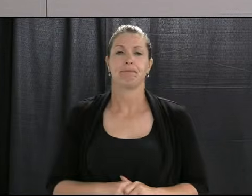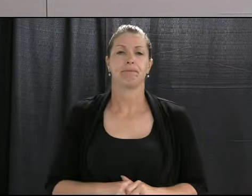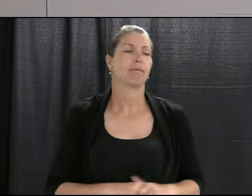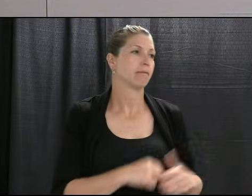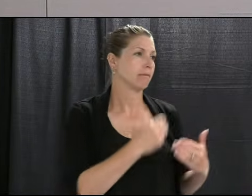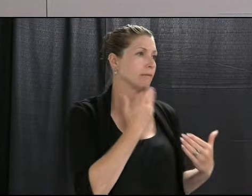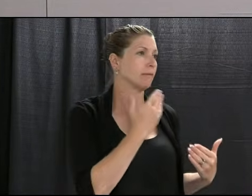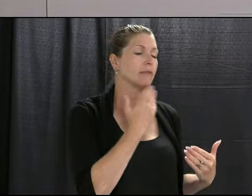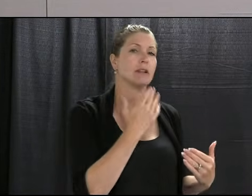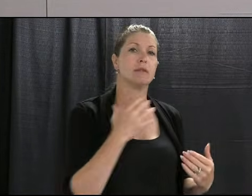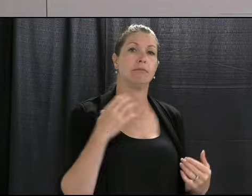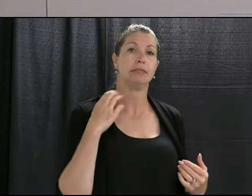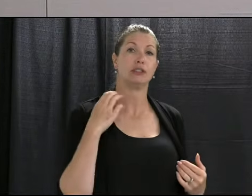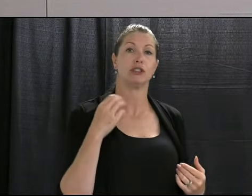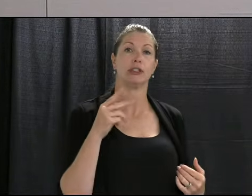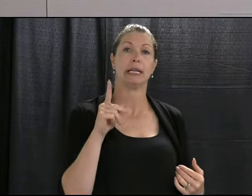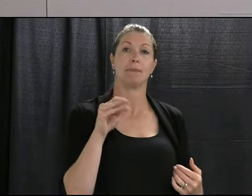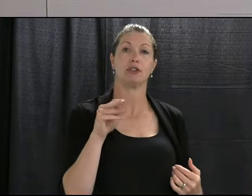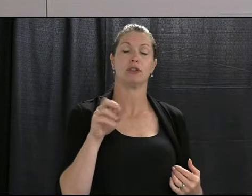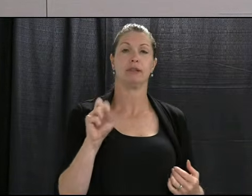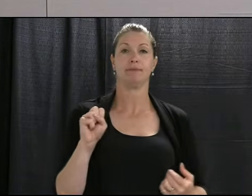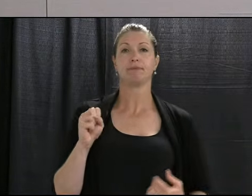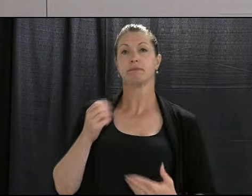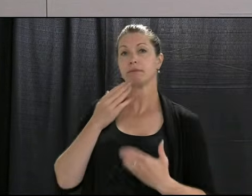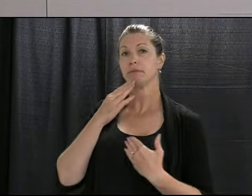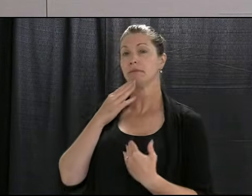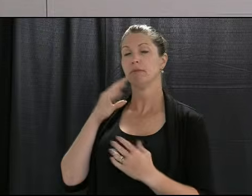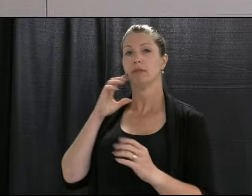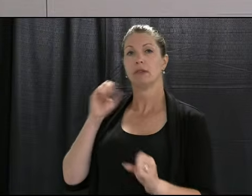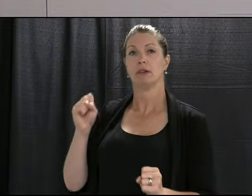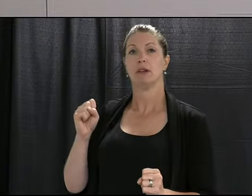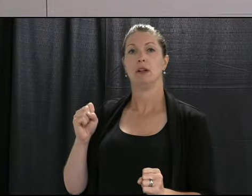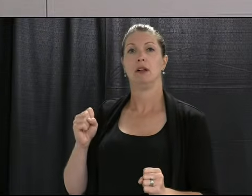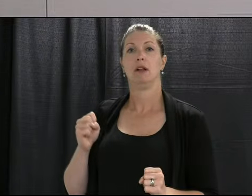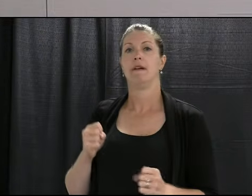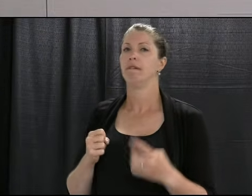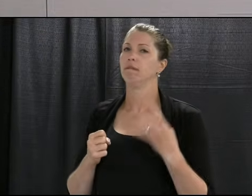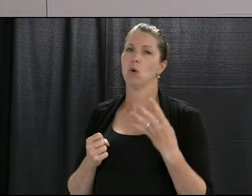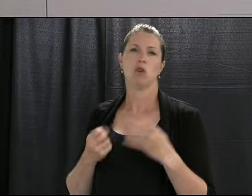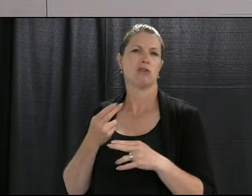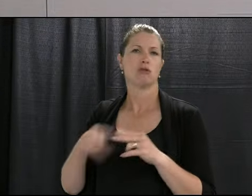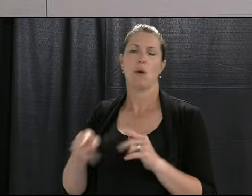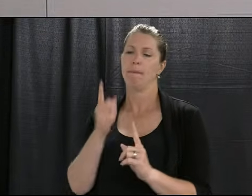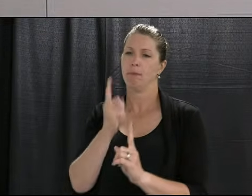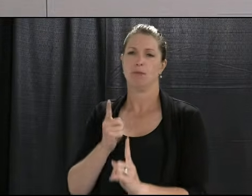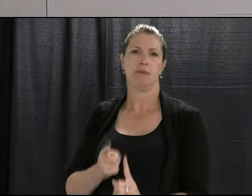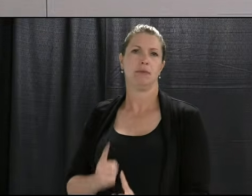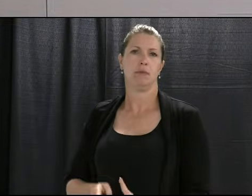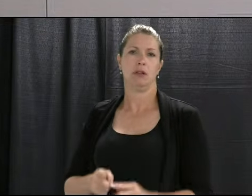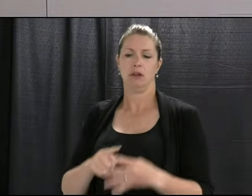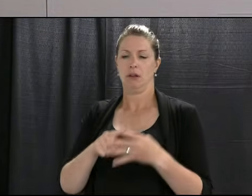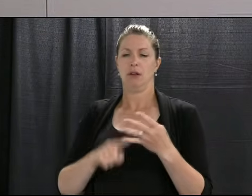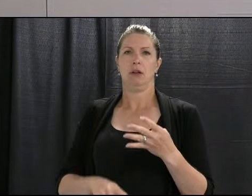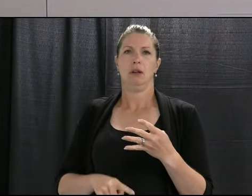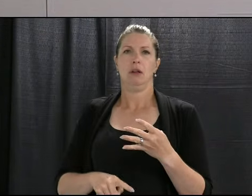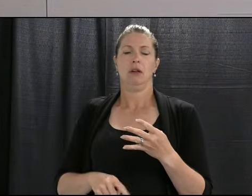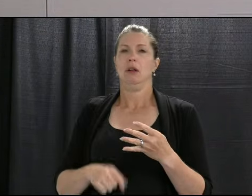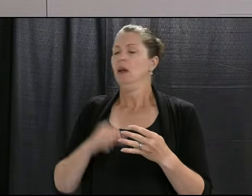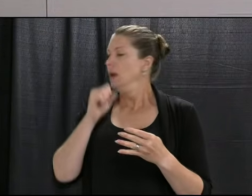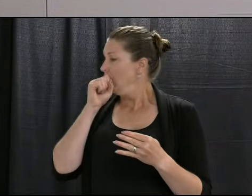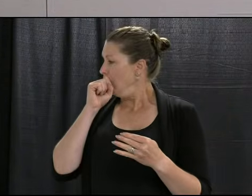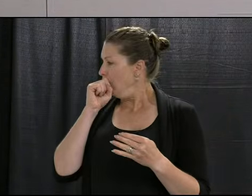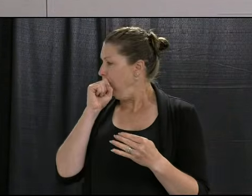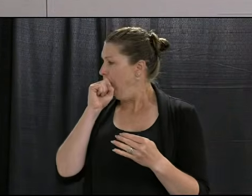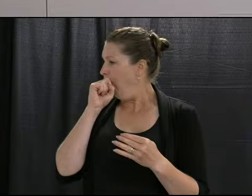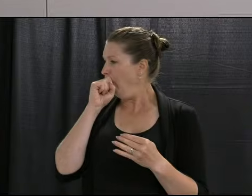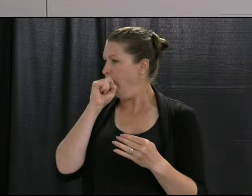Thank you, Minister. Minister Dempster. Thank you, Premier. I'll make 4 quick points myself. Over the last 24 hours in